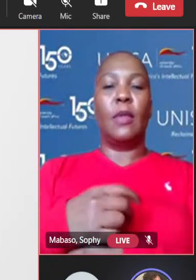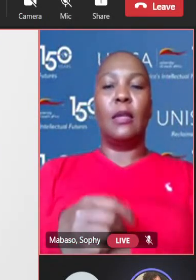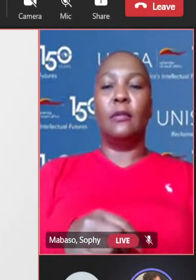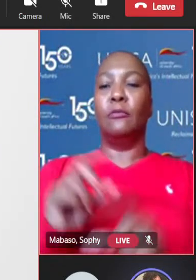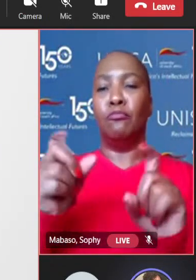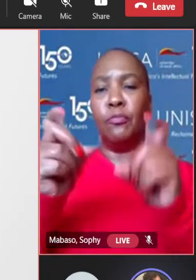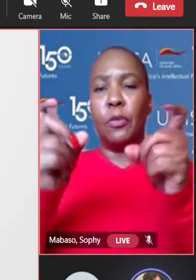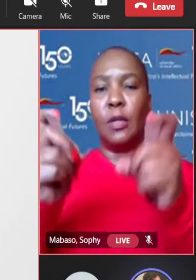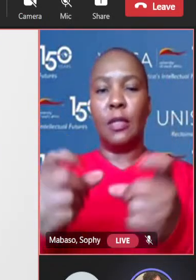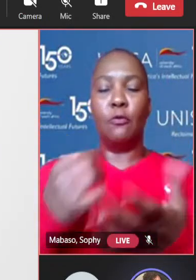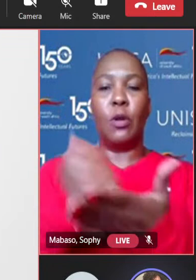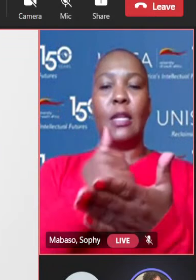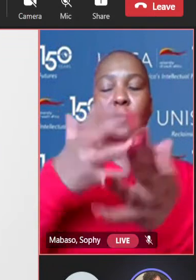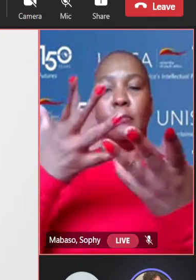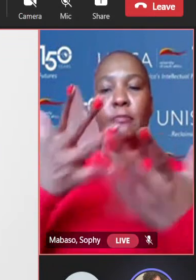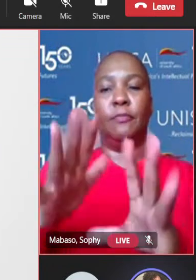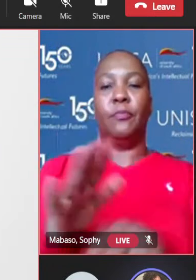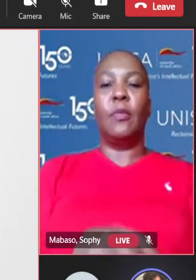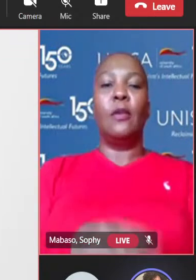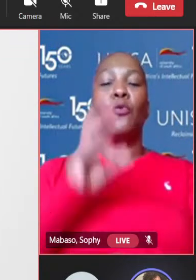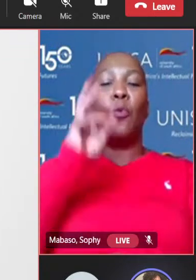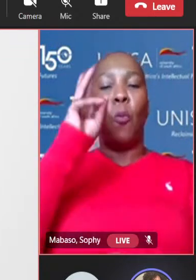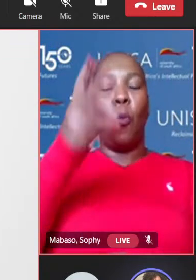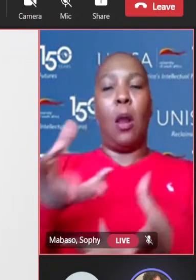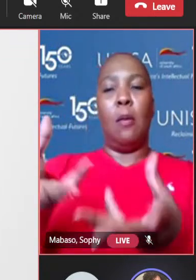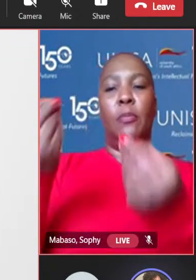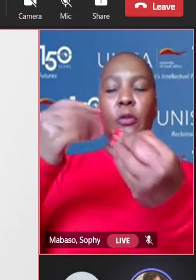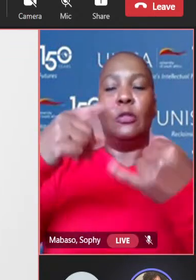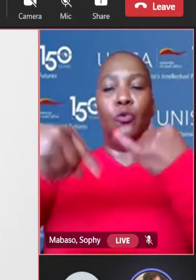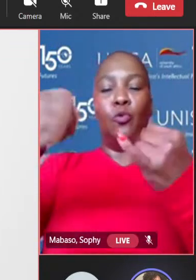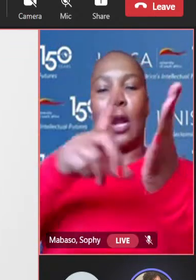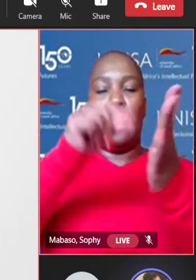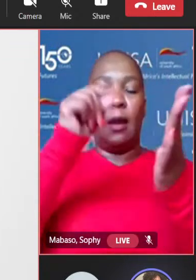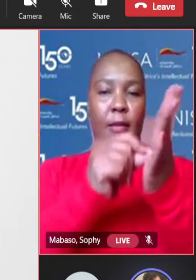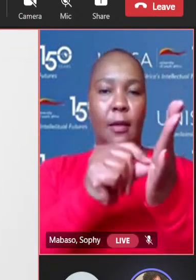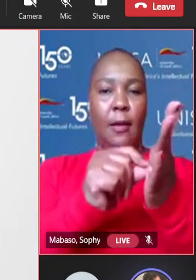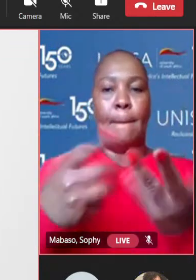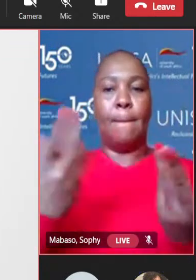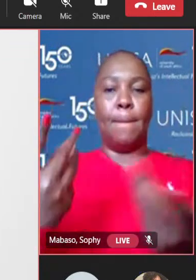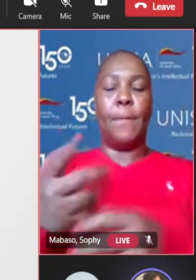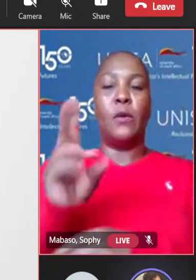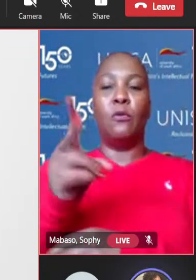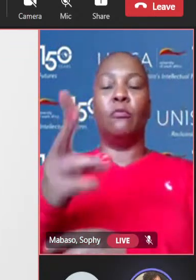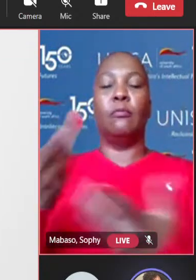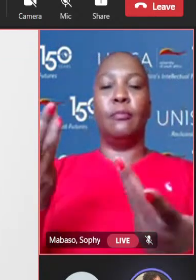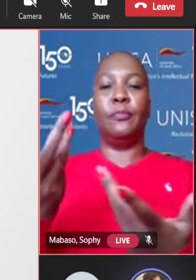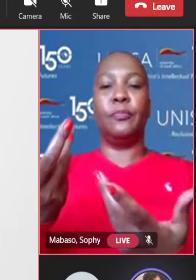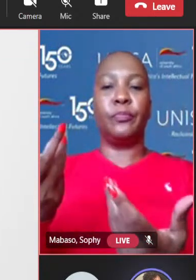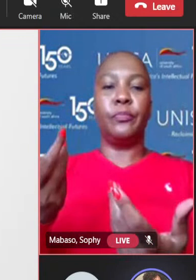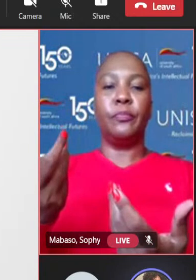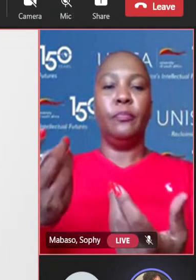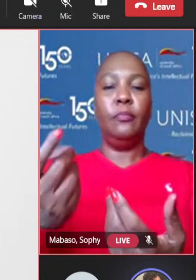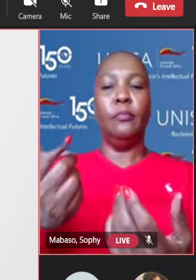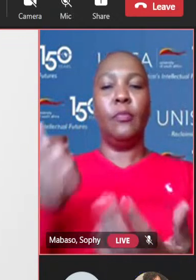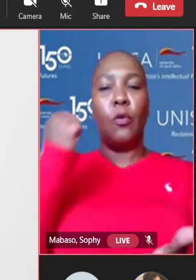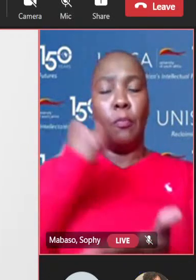you register. Also, you will get a tutorial later, and also you must